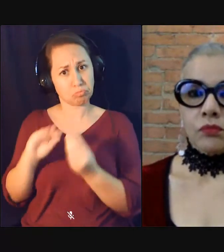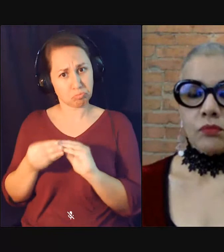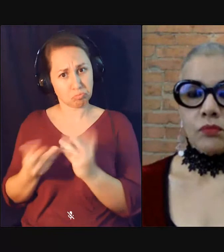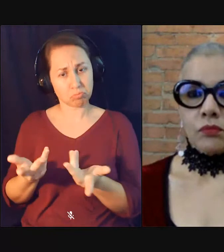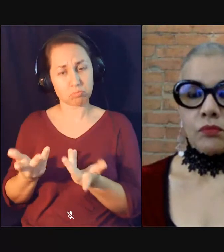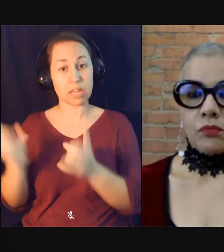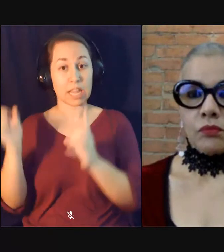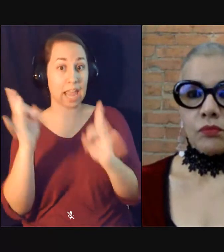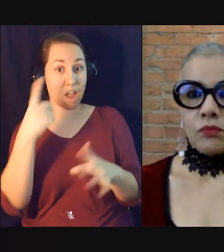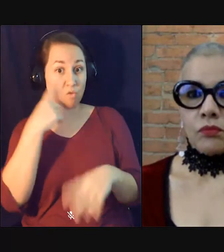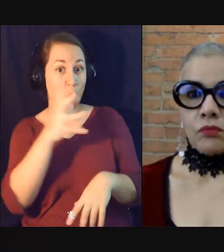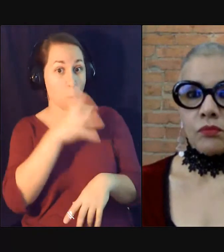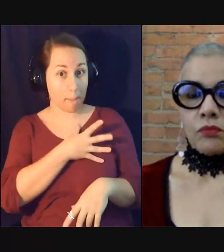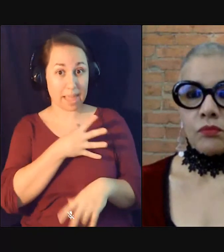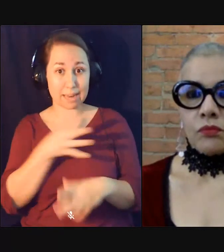of women,